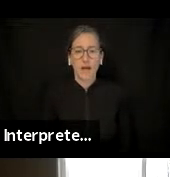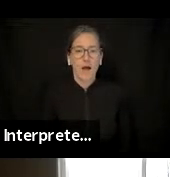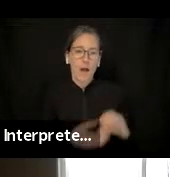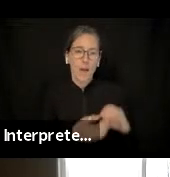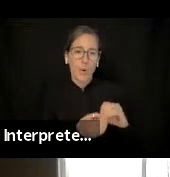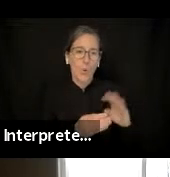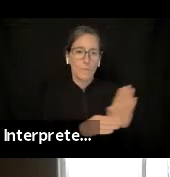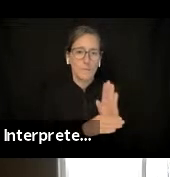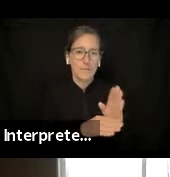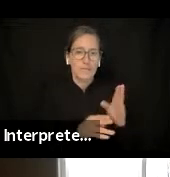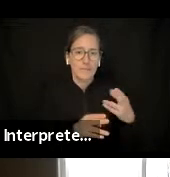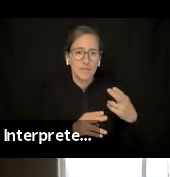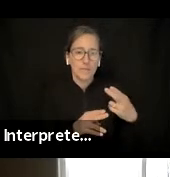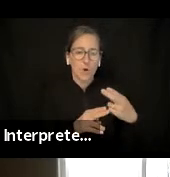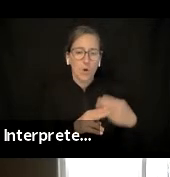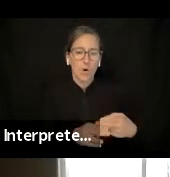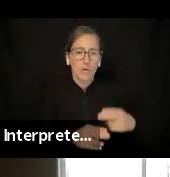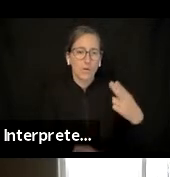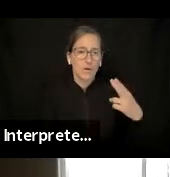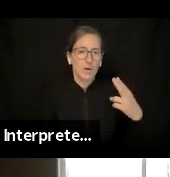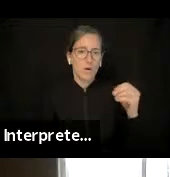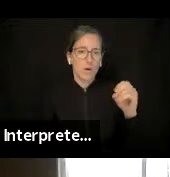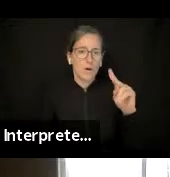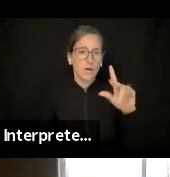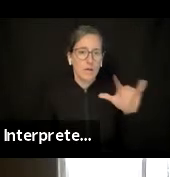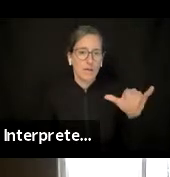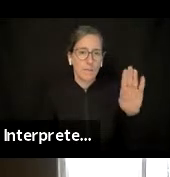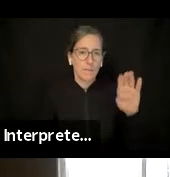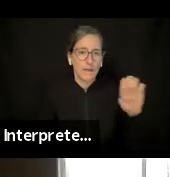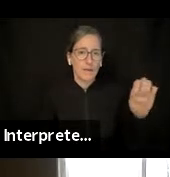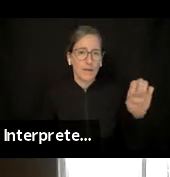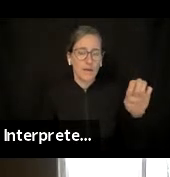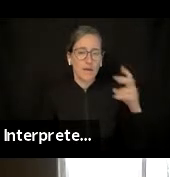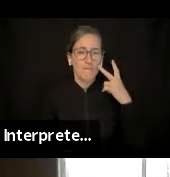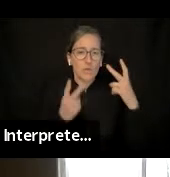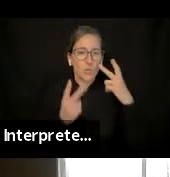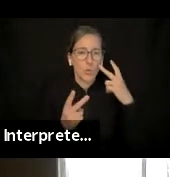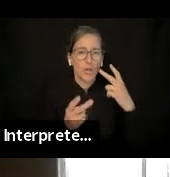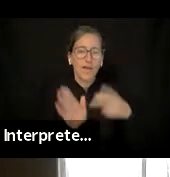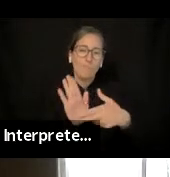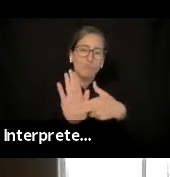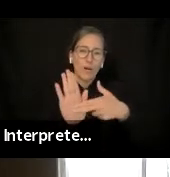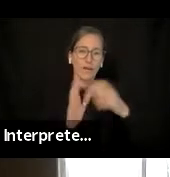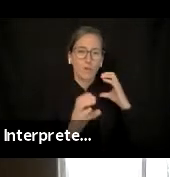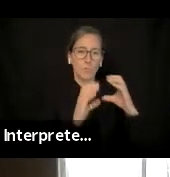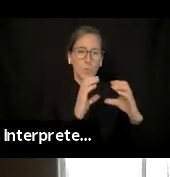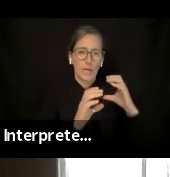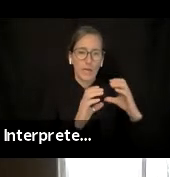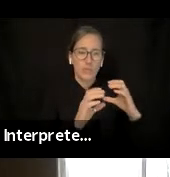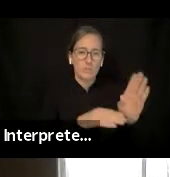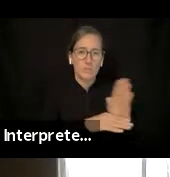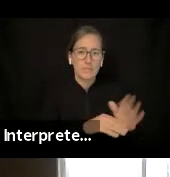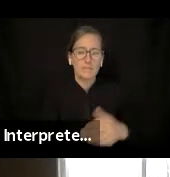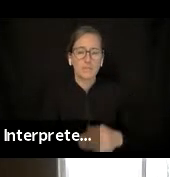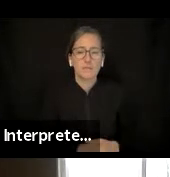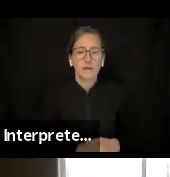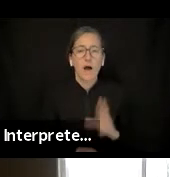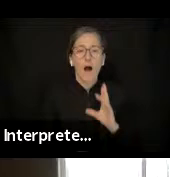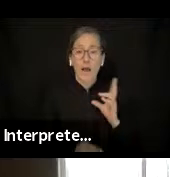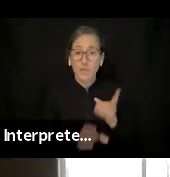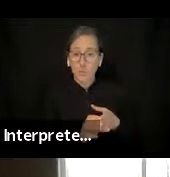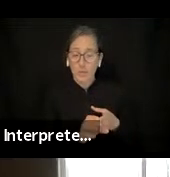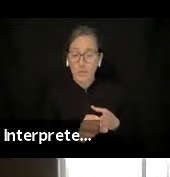called Honeybees Digital. It's a brand communications firm. I joined this board because I saw